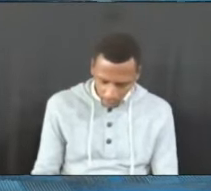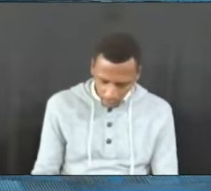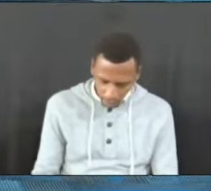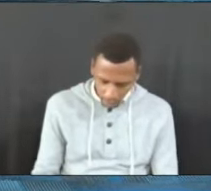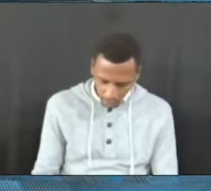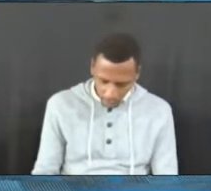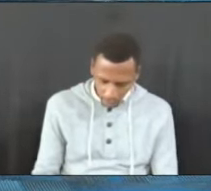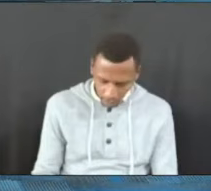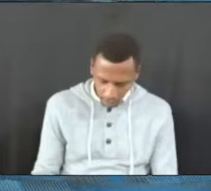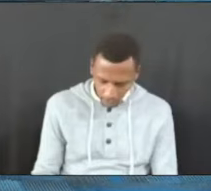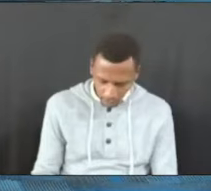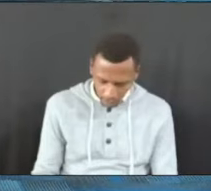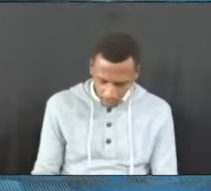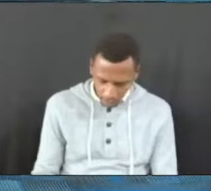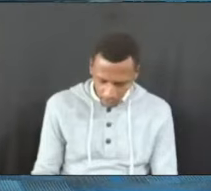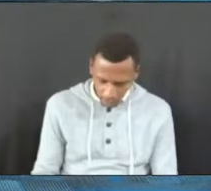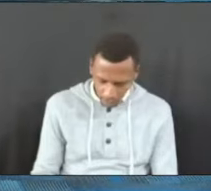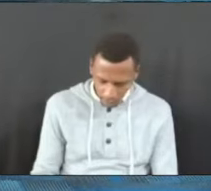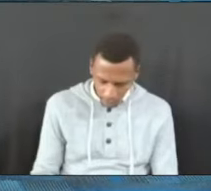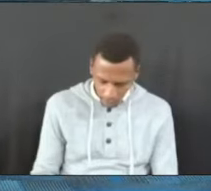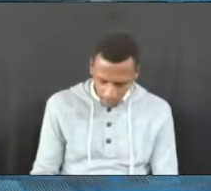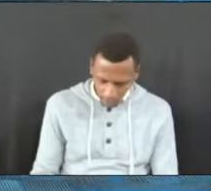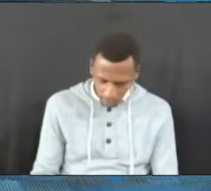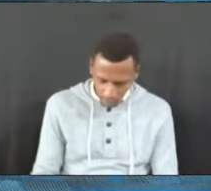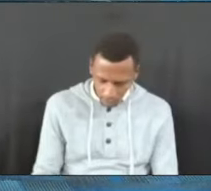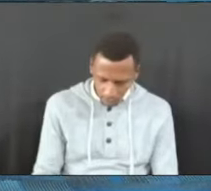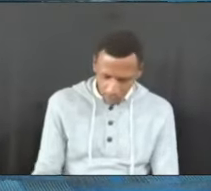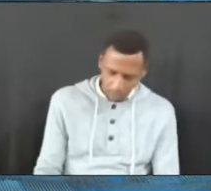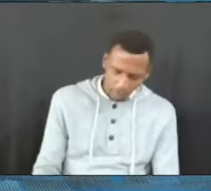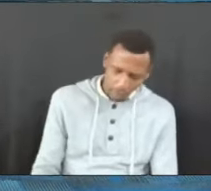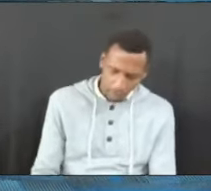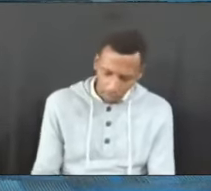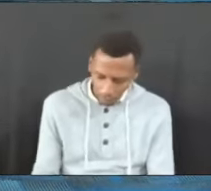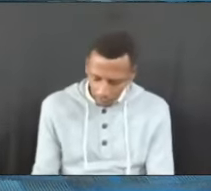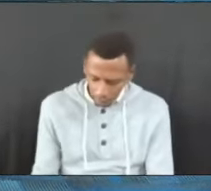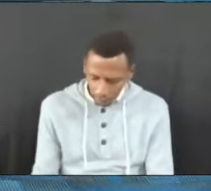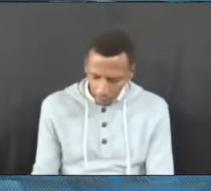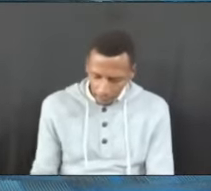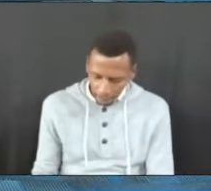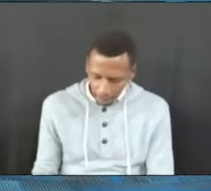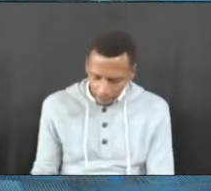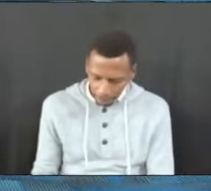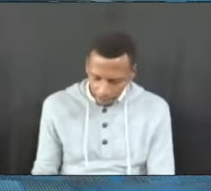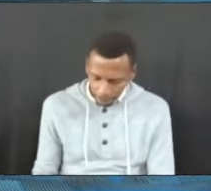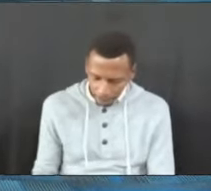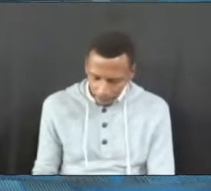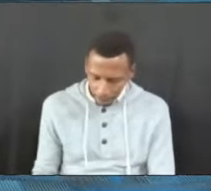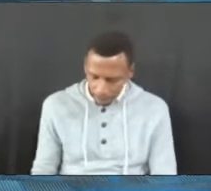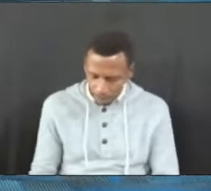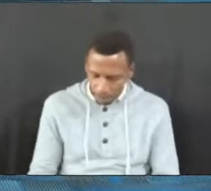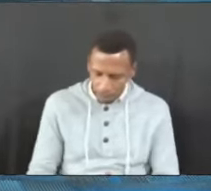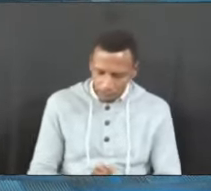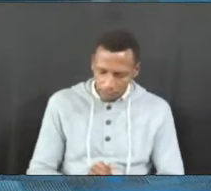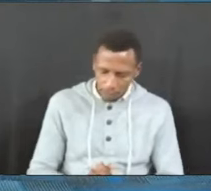wondrous cross," we'll sing the first answer, "on which the Prince of Glory died." So